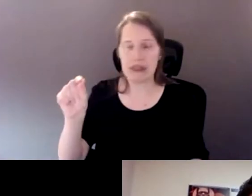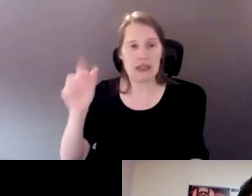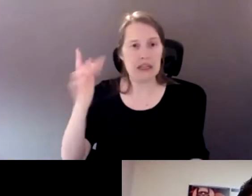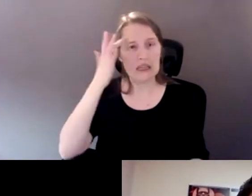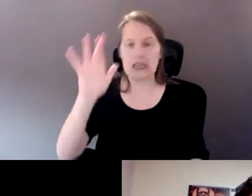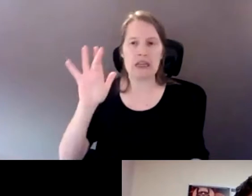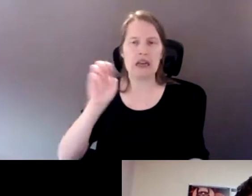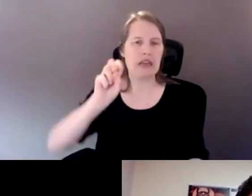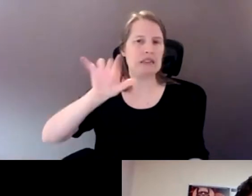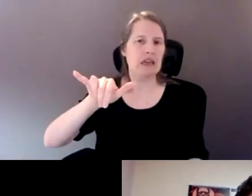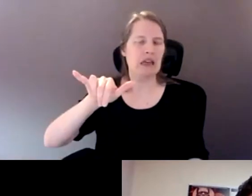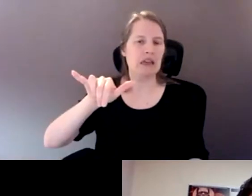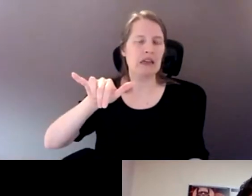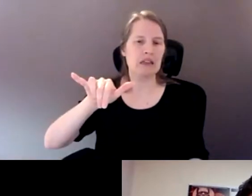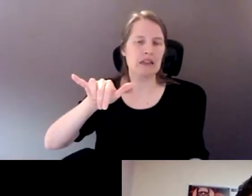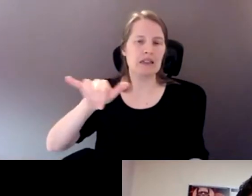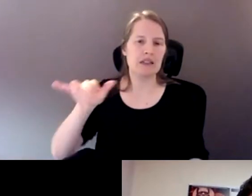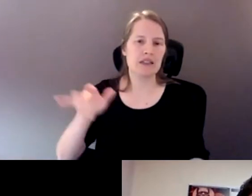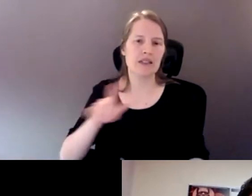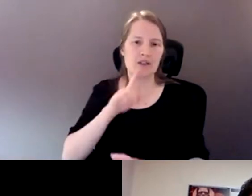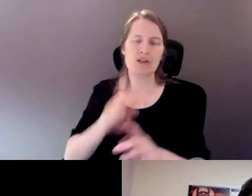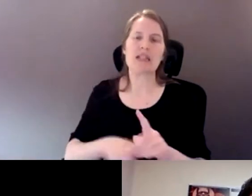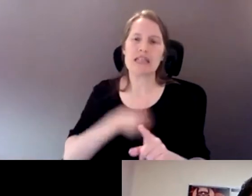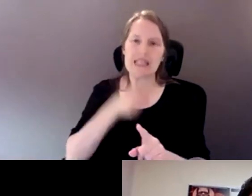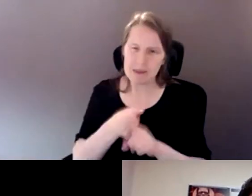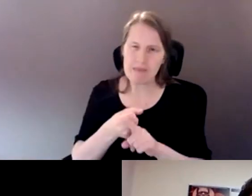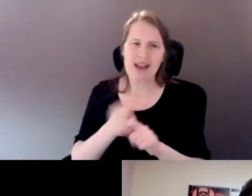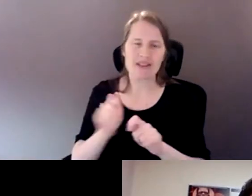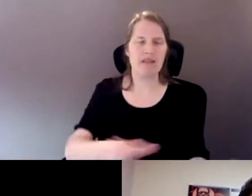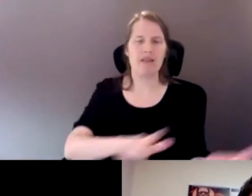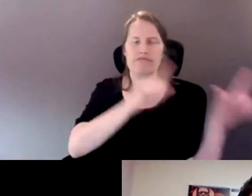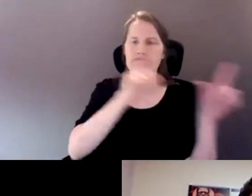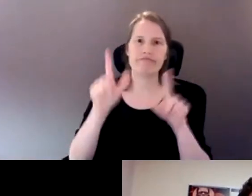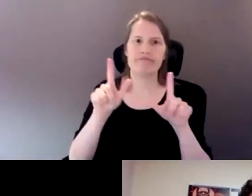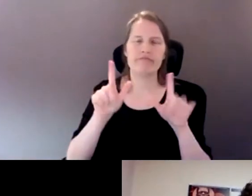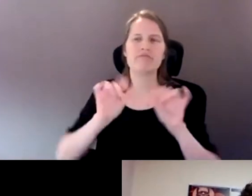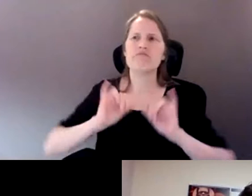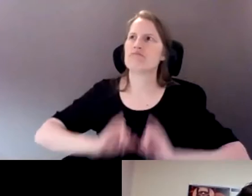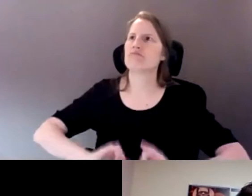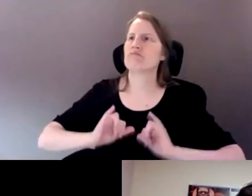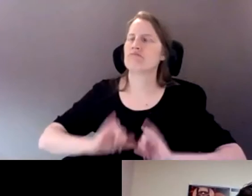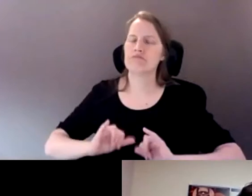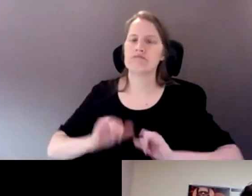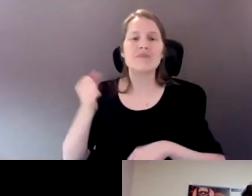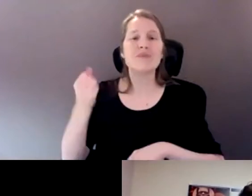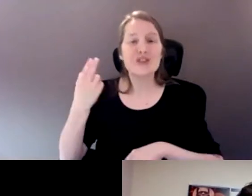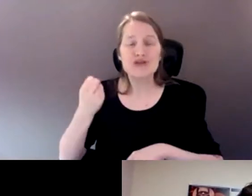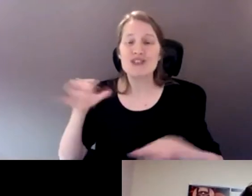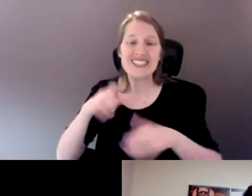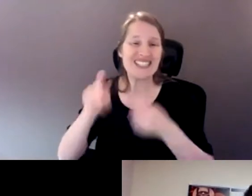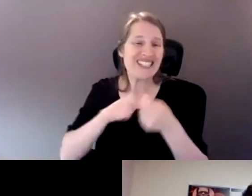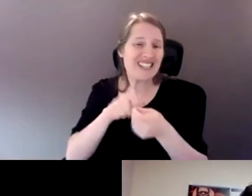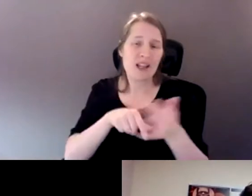a truly brilliant essay, which, you know, really made a real impact and created a storm. Because she did exactly what you